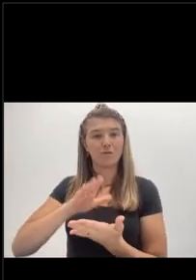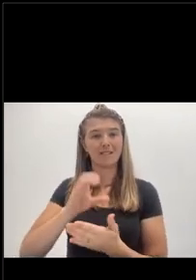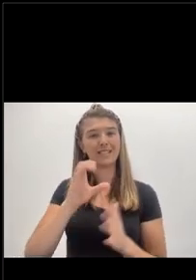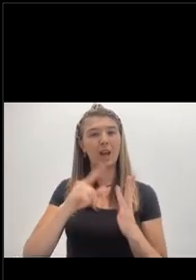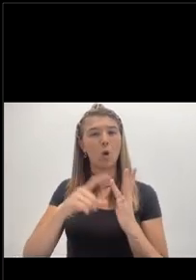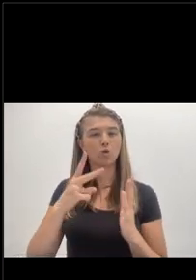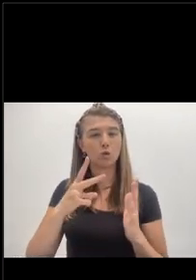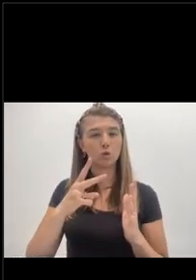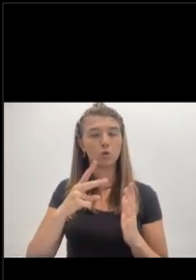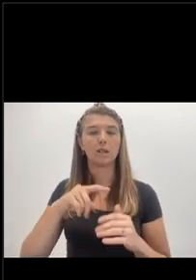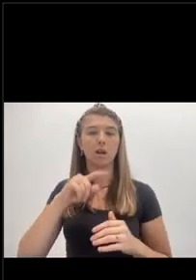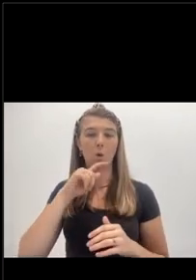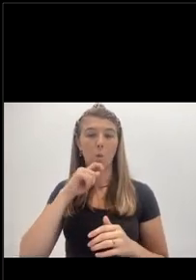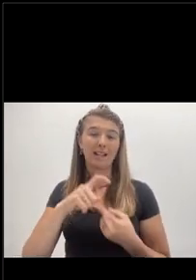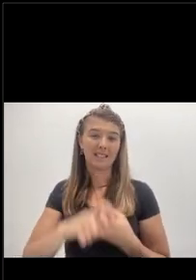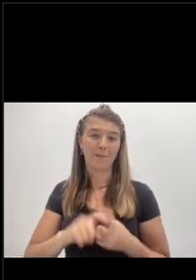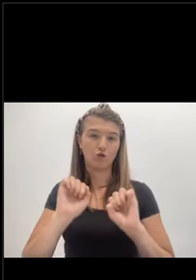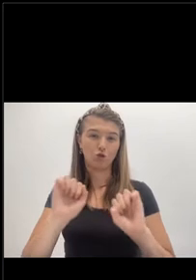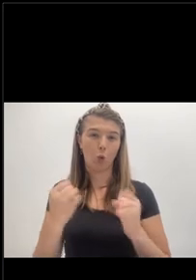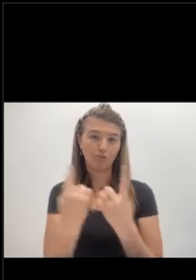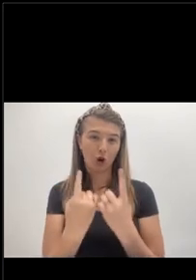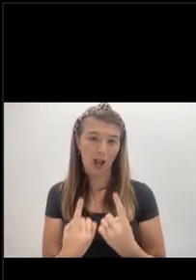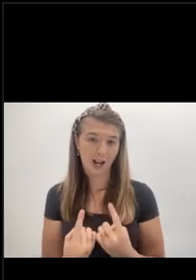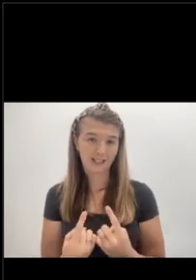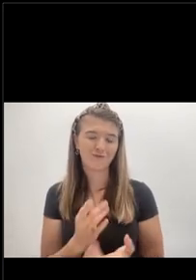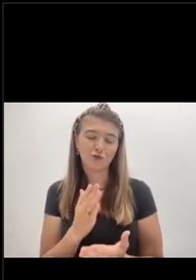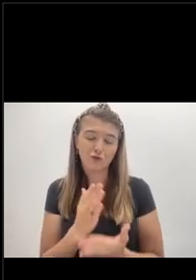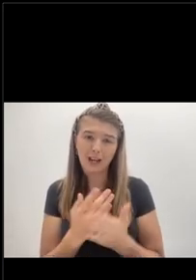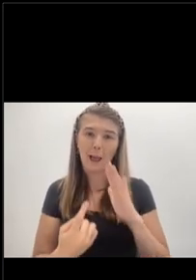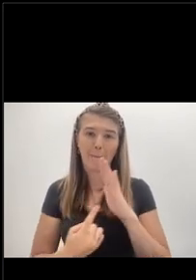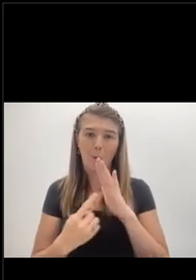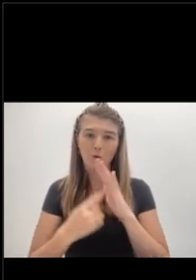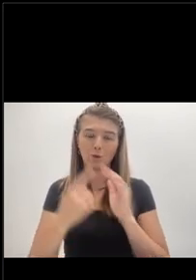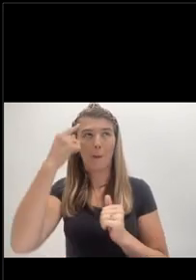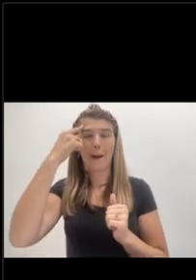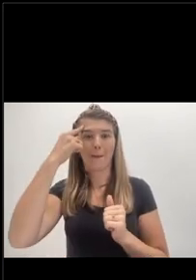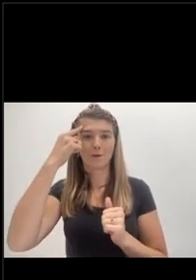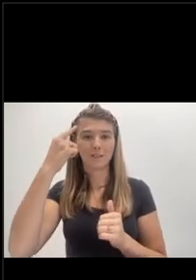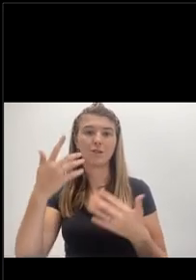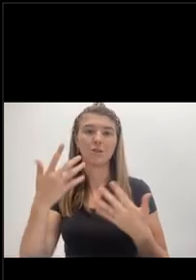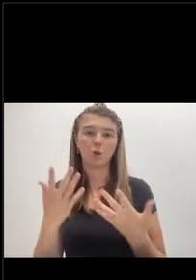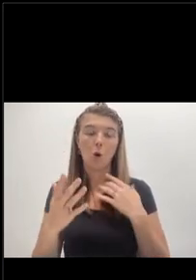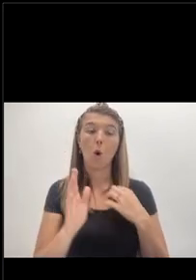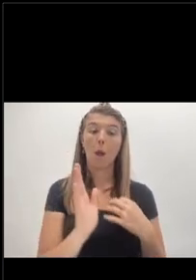mostly on your product. And this is really important to keep in mind. So on the very left